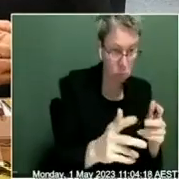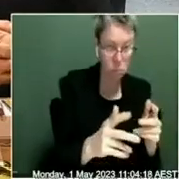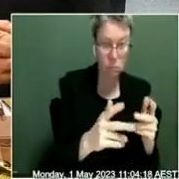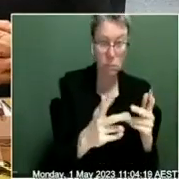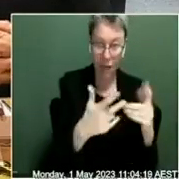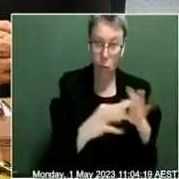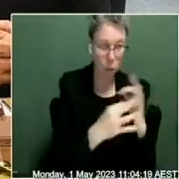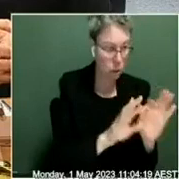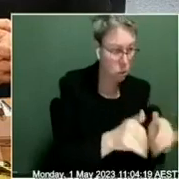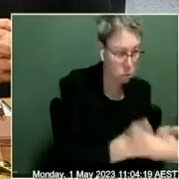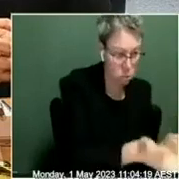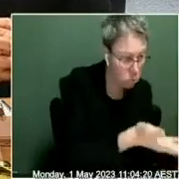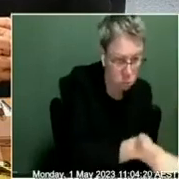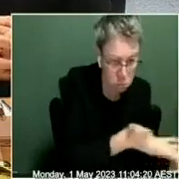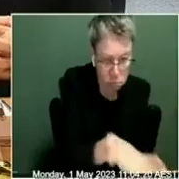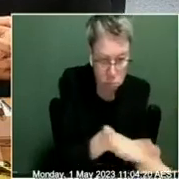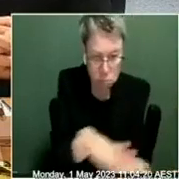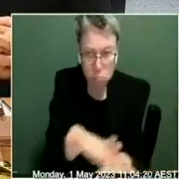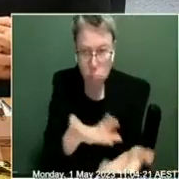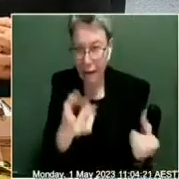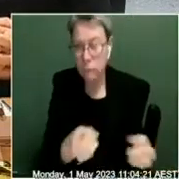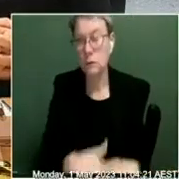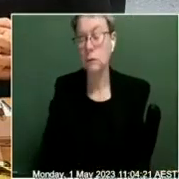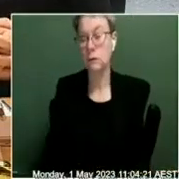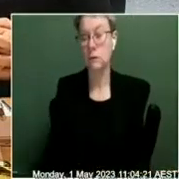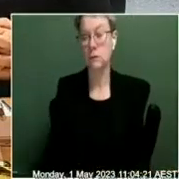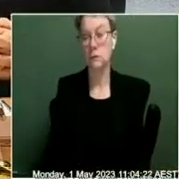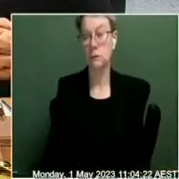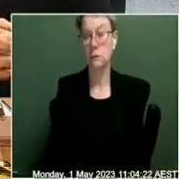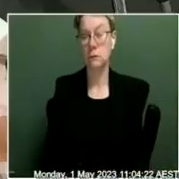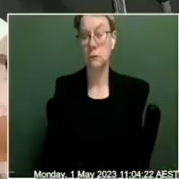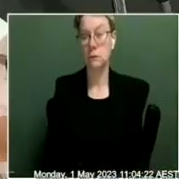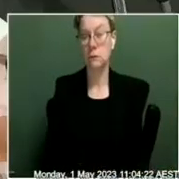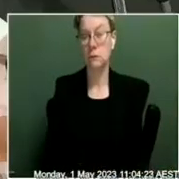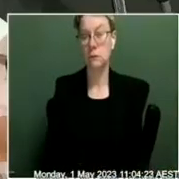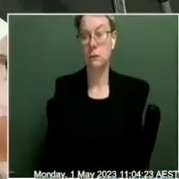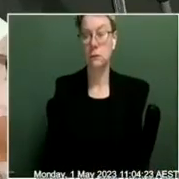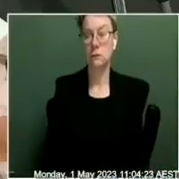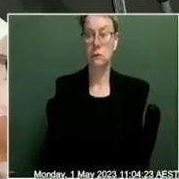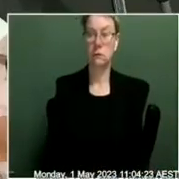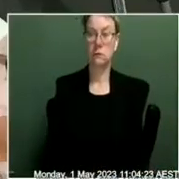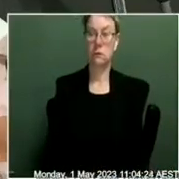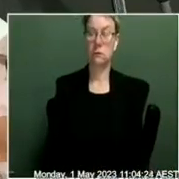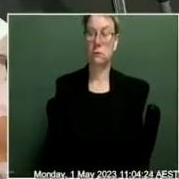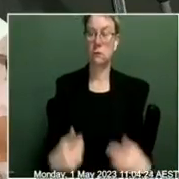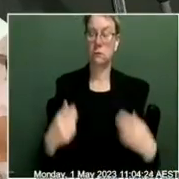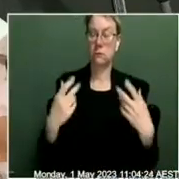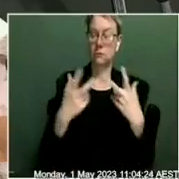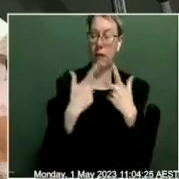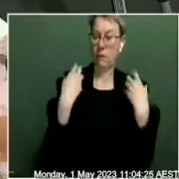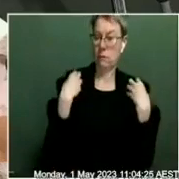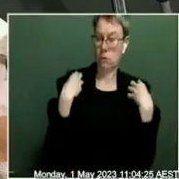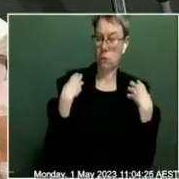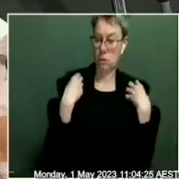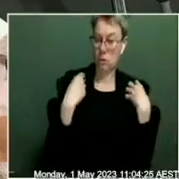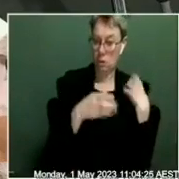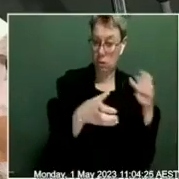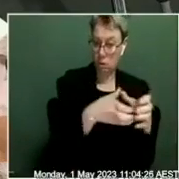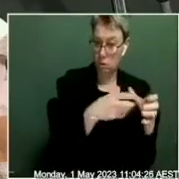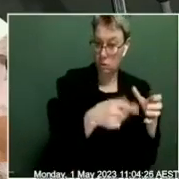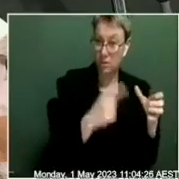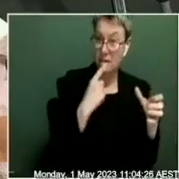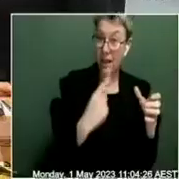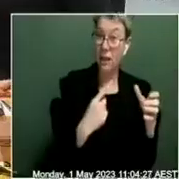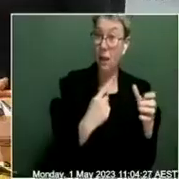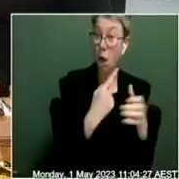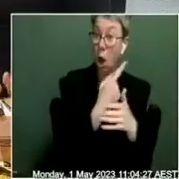group didn't recommend that coverage only be 82% of the state. That was a departmental decision. It's a bit unclear. One of the things